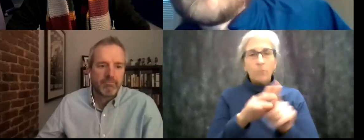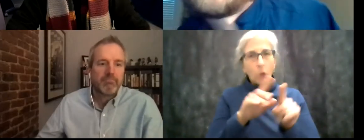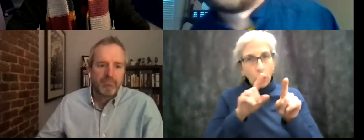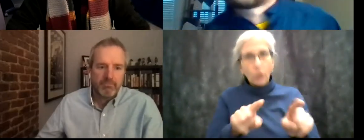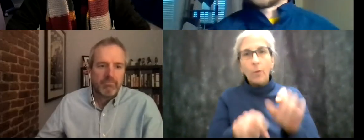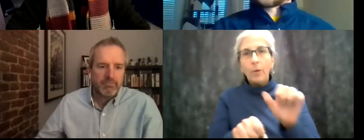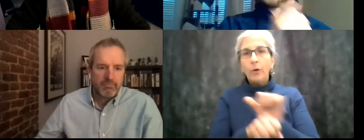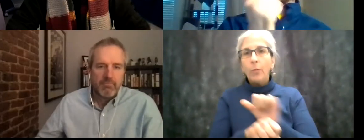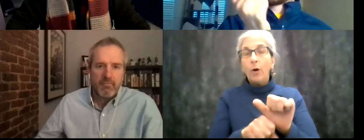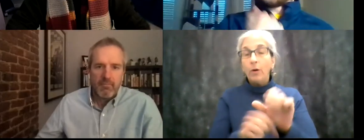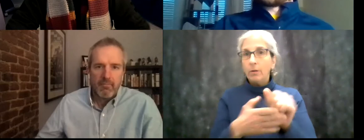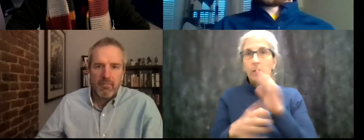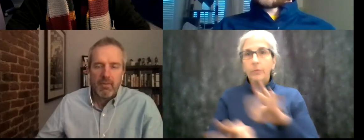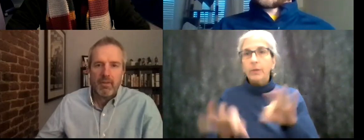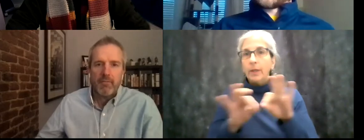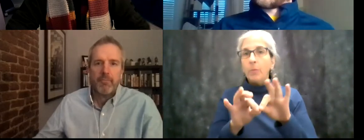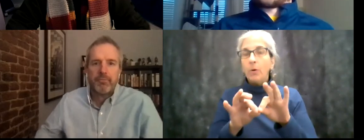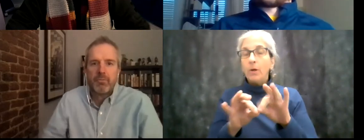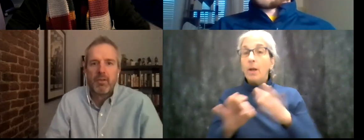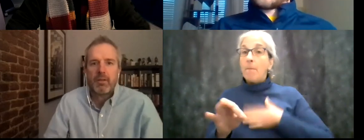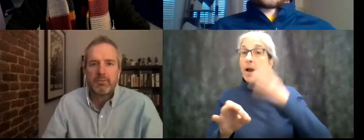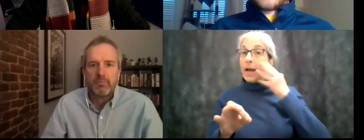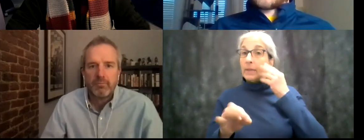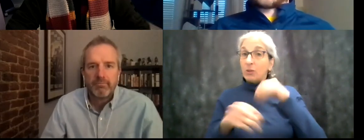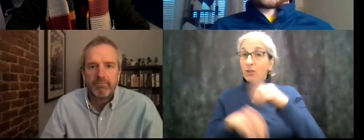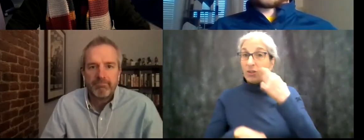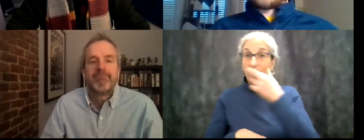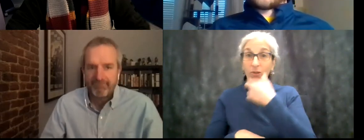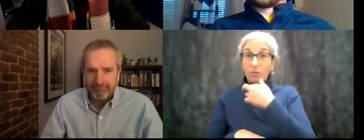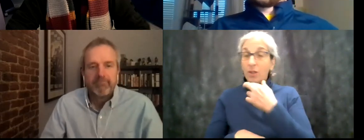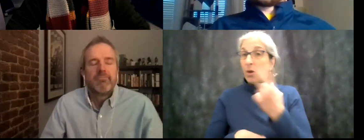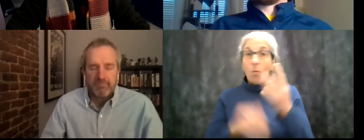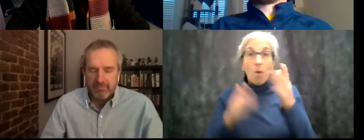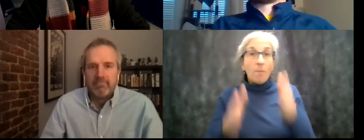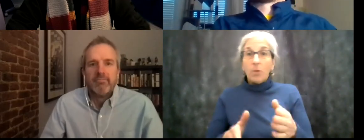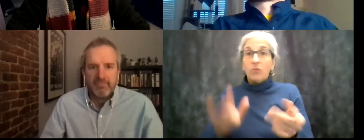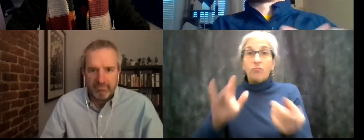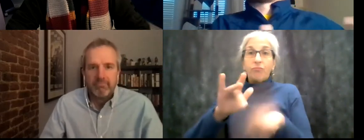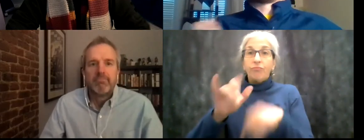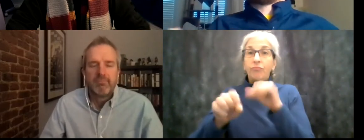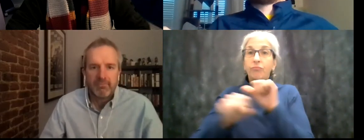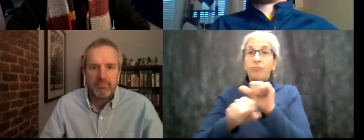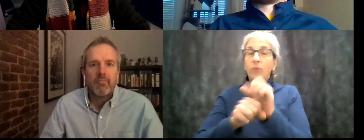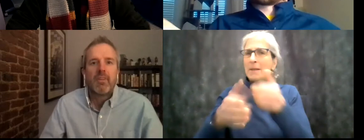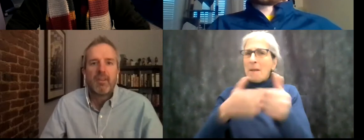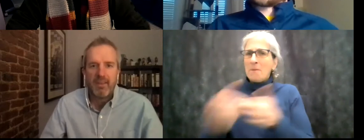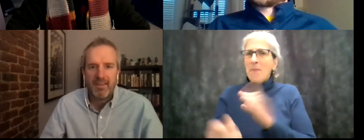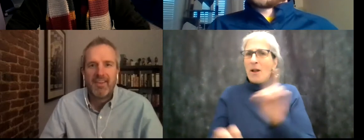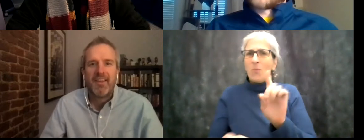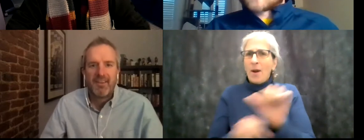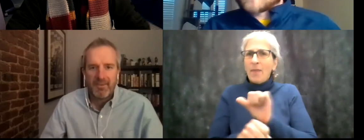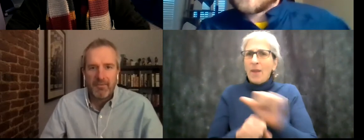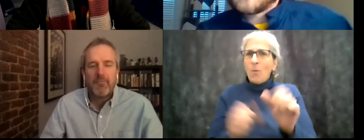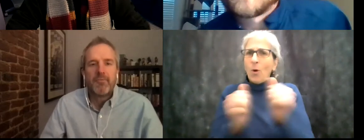from my experience with restaurants, if one person doesn't show up, front of the house, back of the house, it doesn't matter. The way that the structure